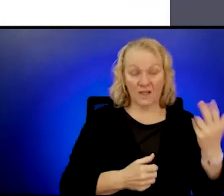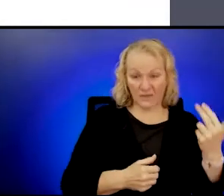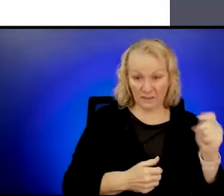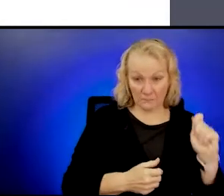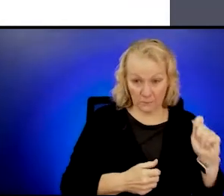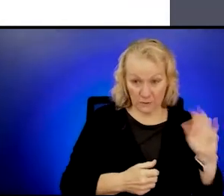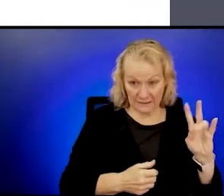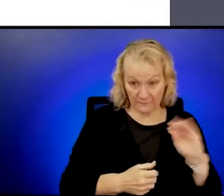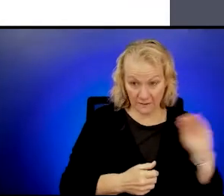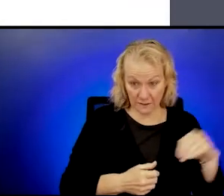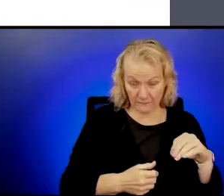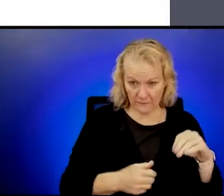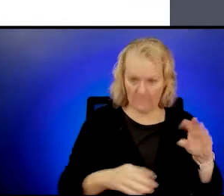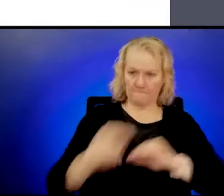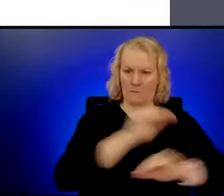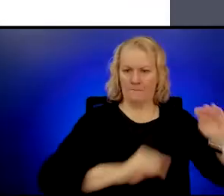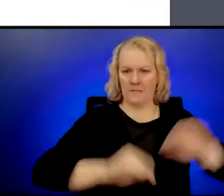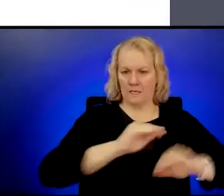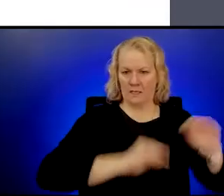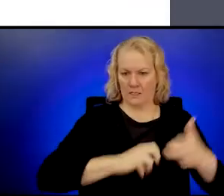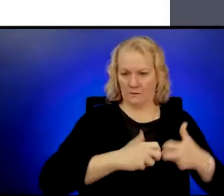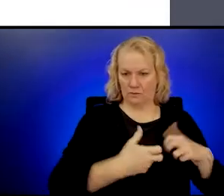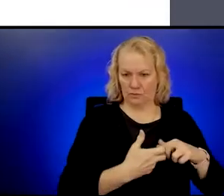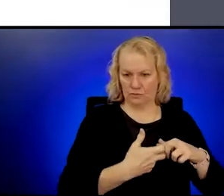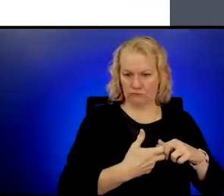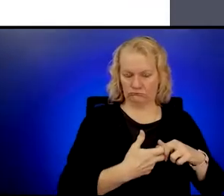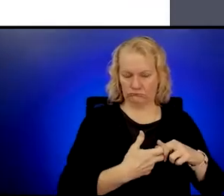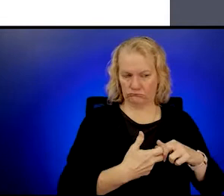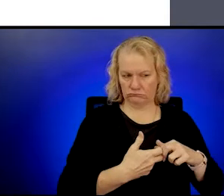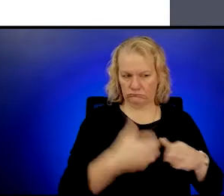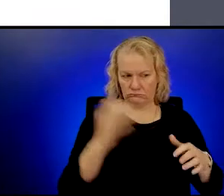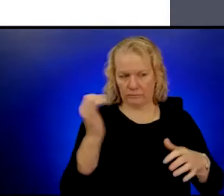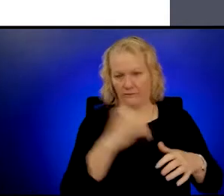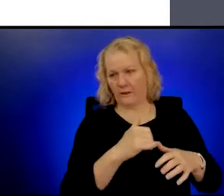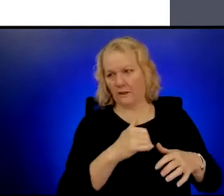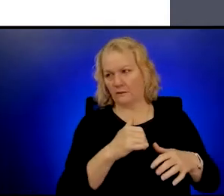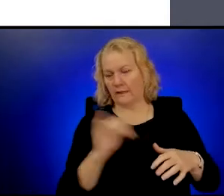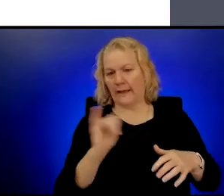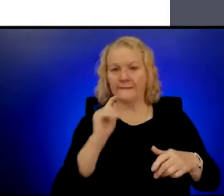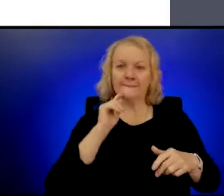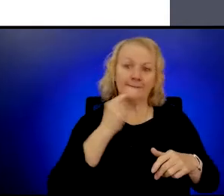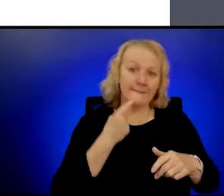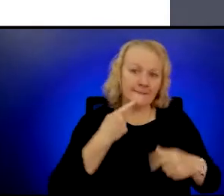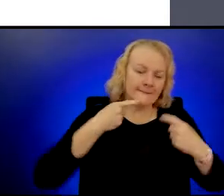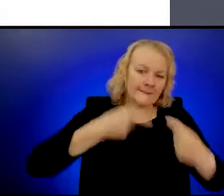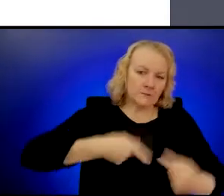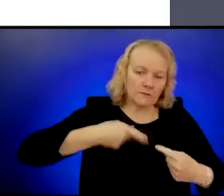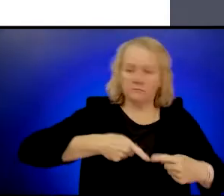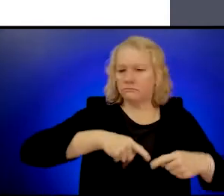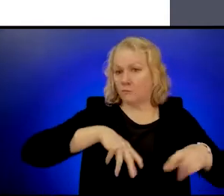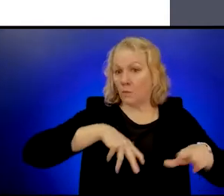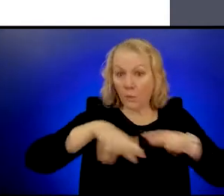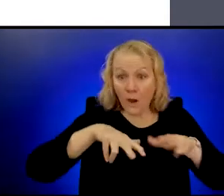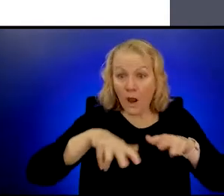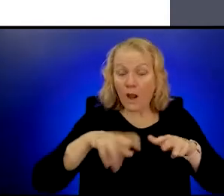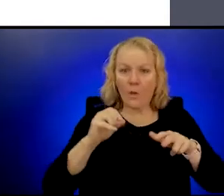13.7 have a mobility issue. That is serious difficulty walking